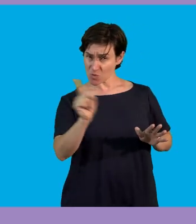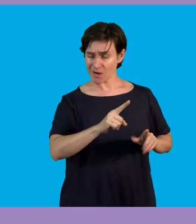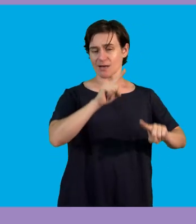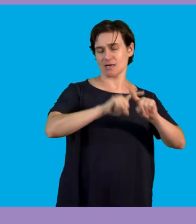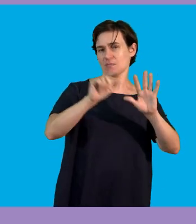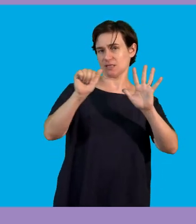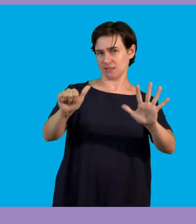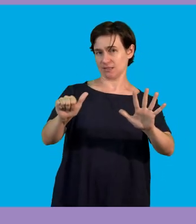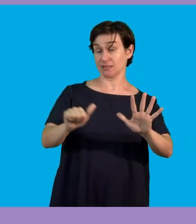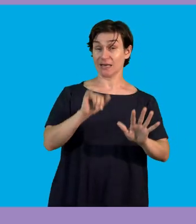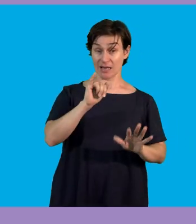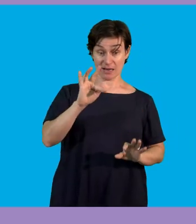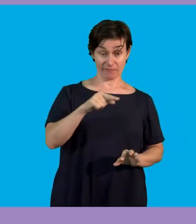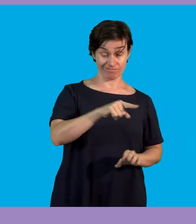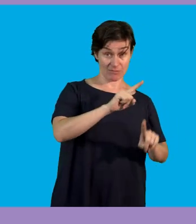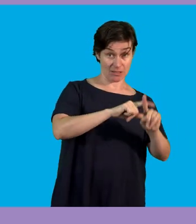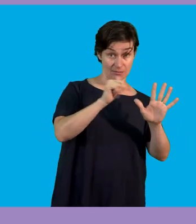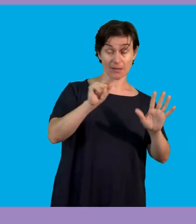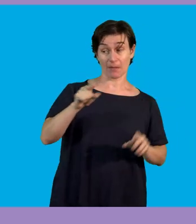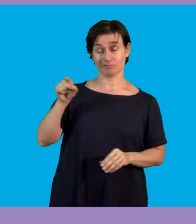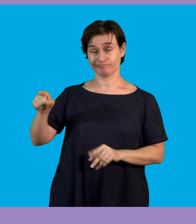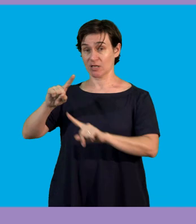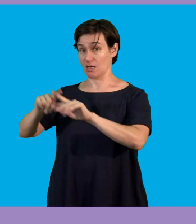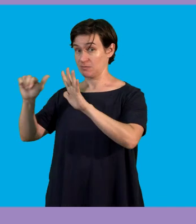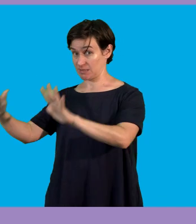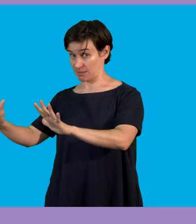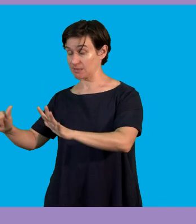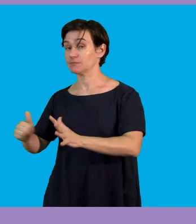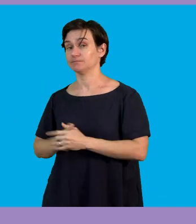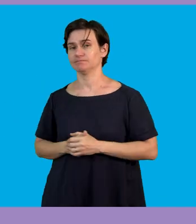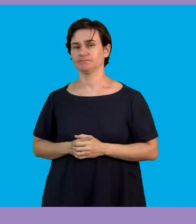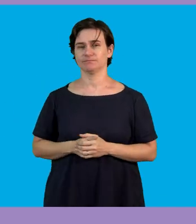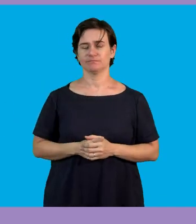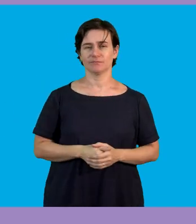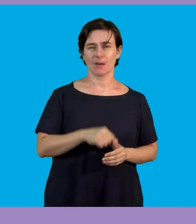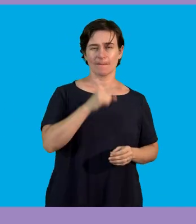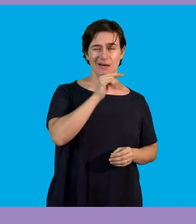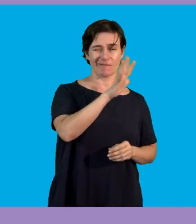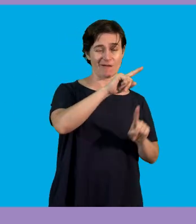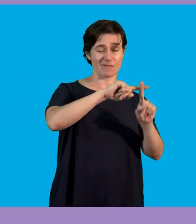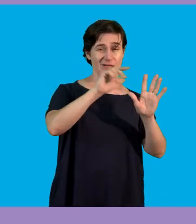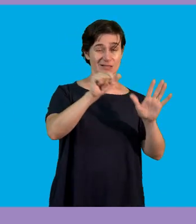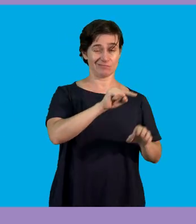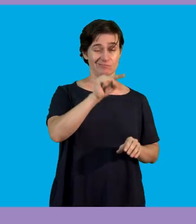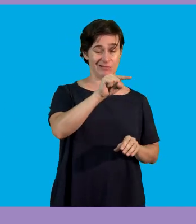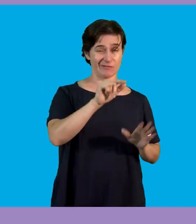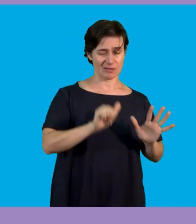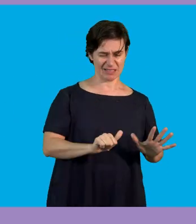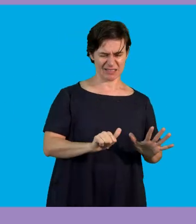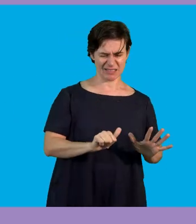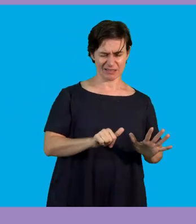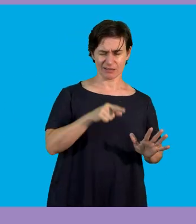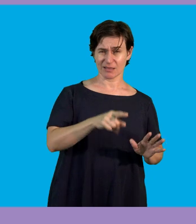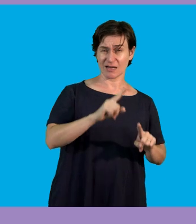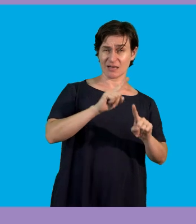6 and multiply the right as well by 6. So when we multiply by 6, 6 divided by